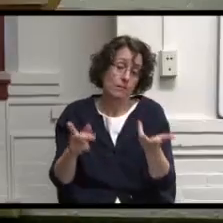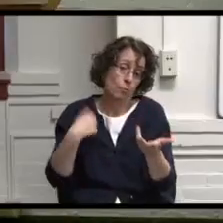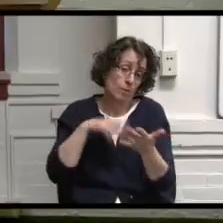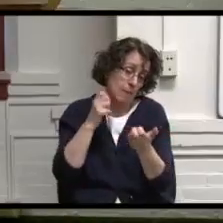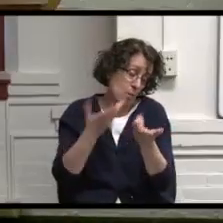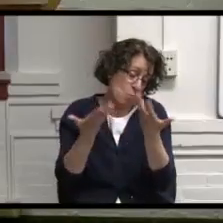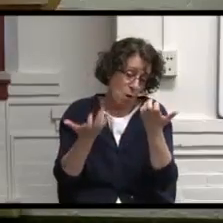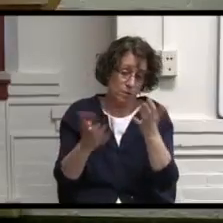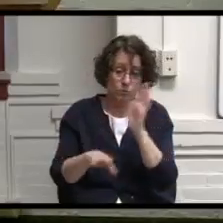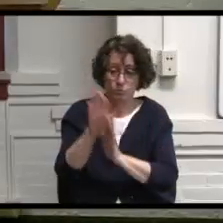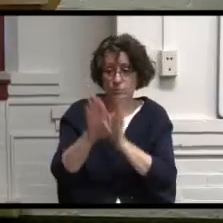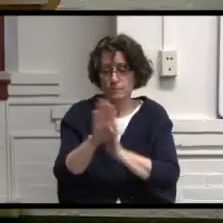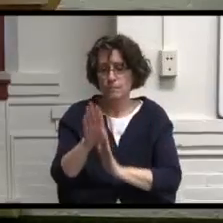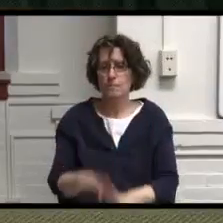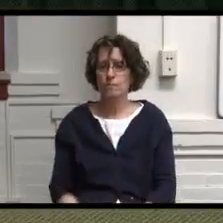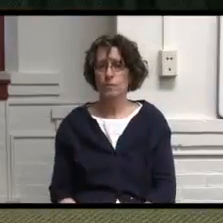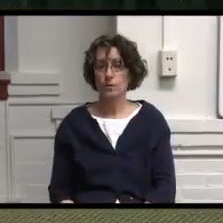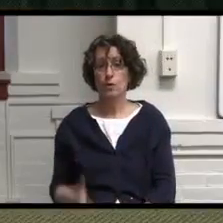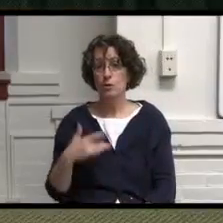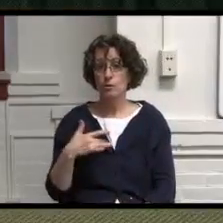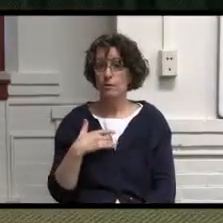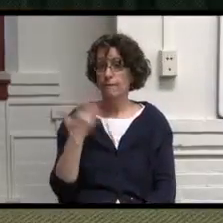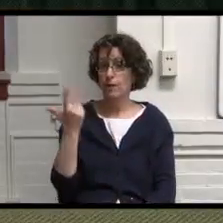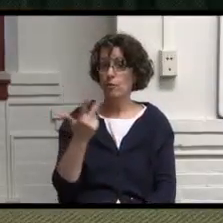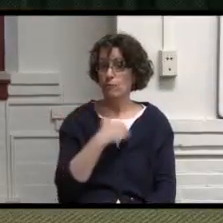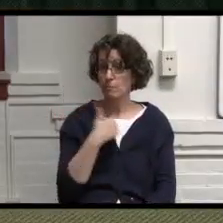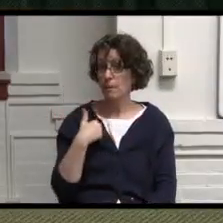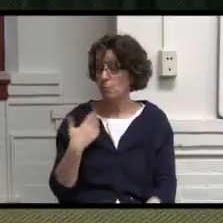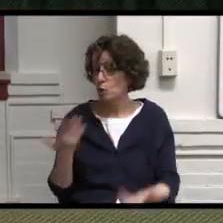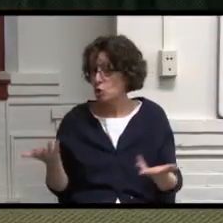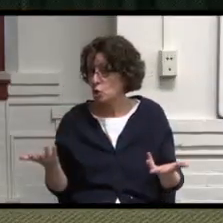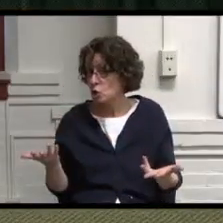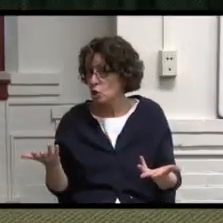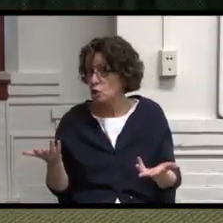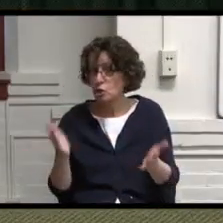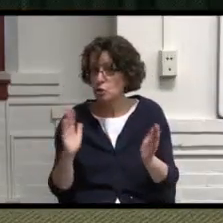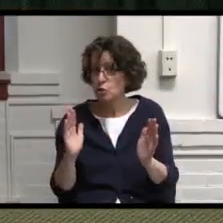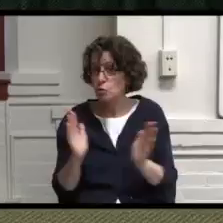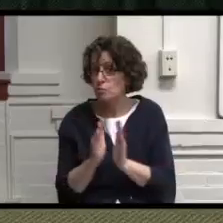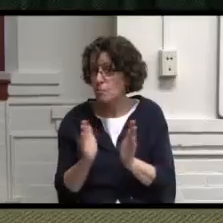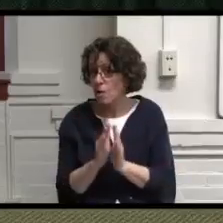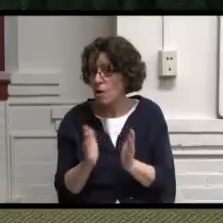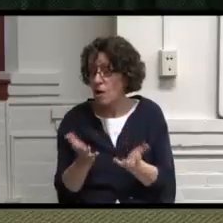So, Marcia, do you think a 3-member board would be too little?